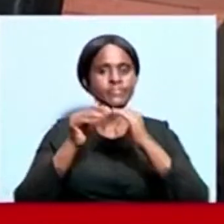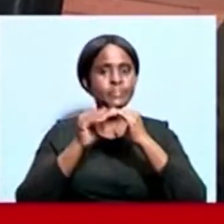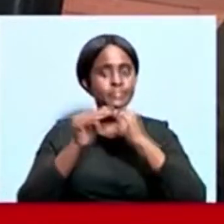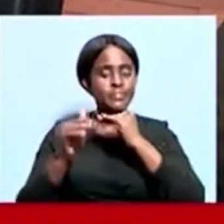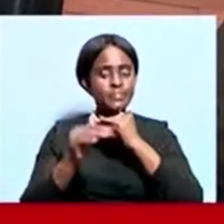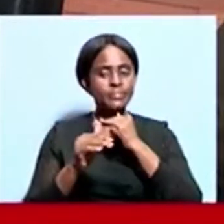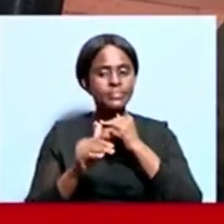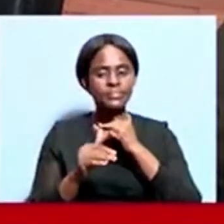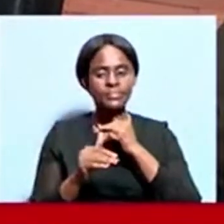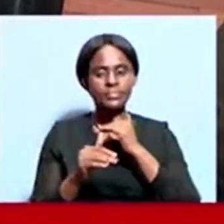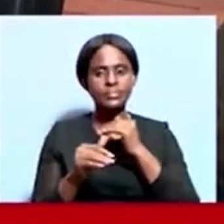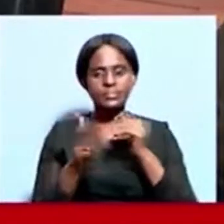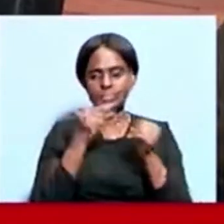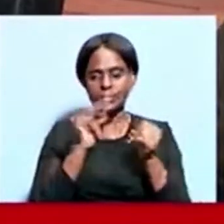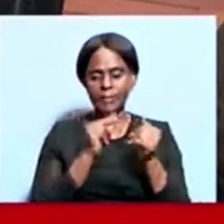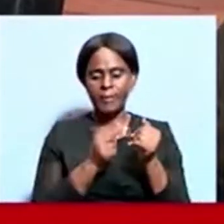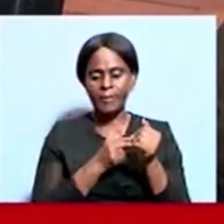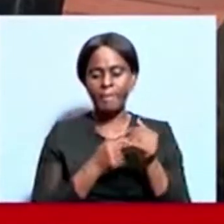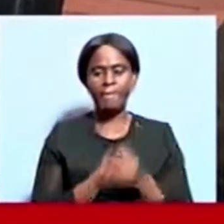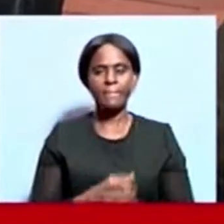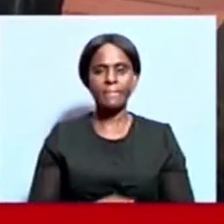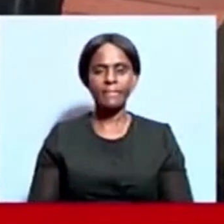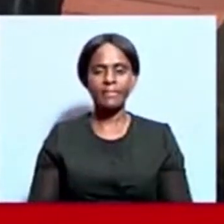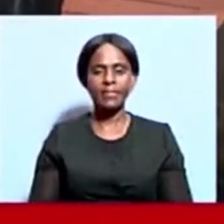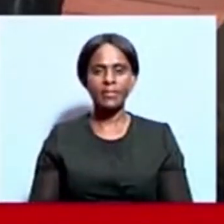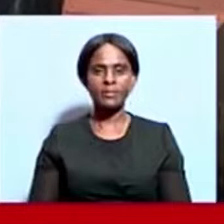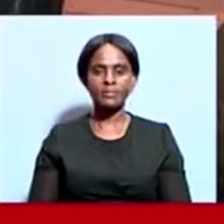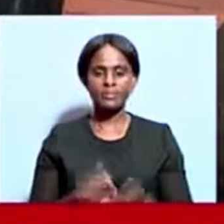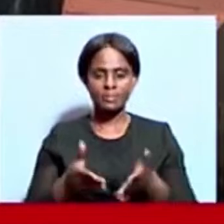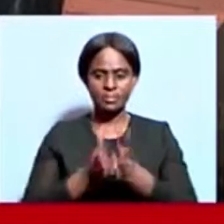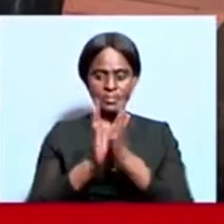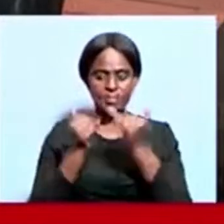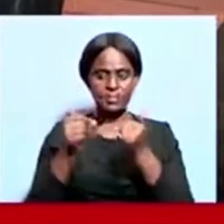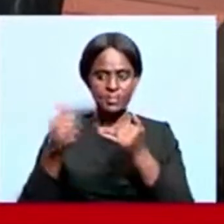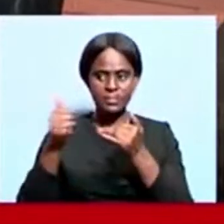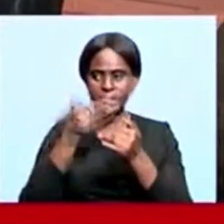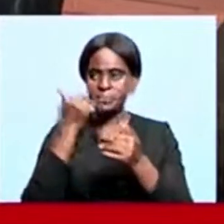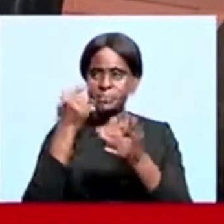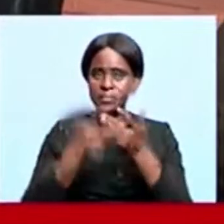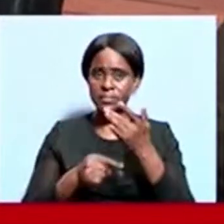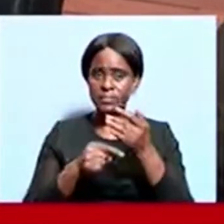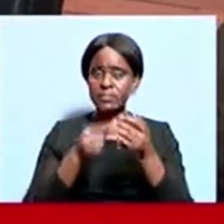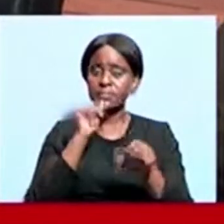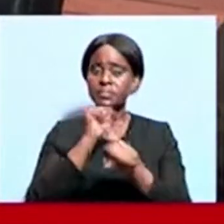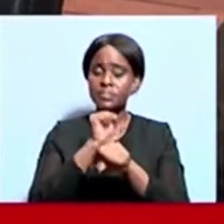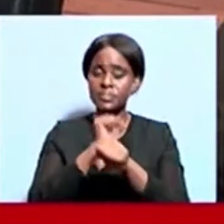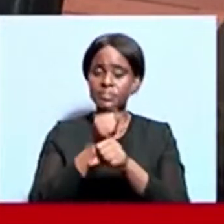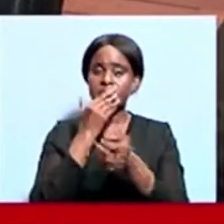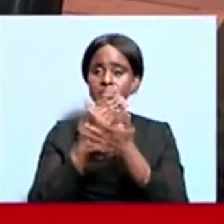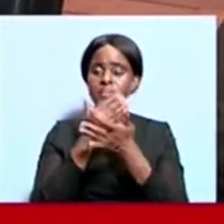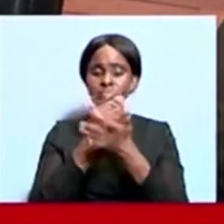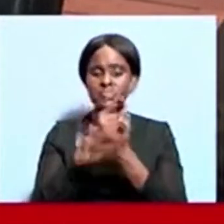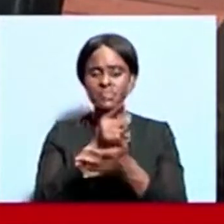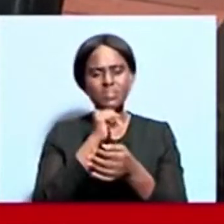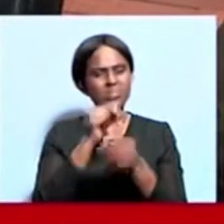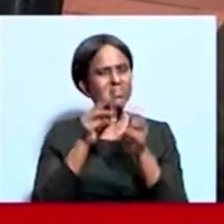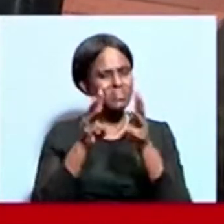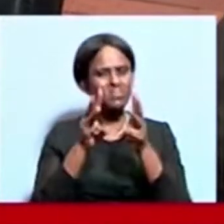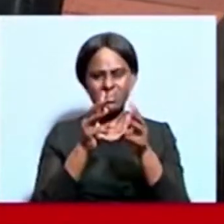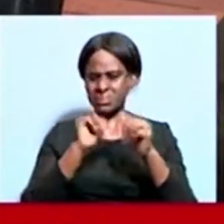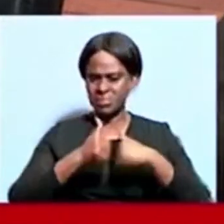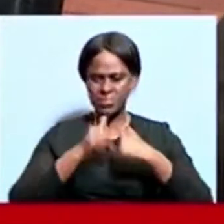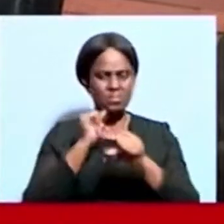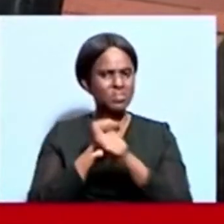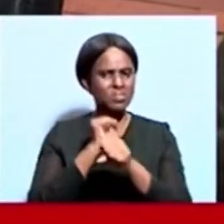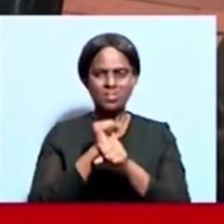standard, or we should ask them to do a good job? Well, this is not the way we're supposed to do